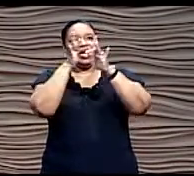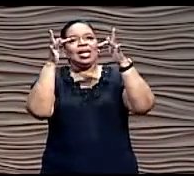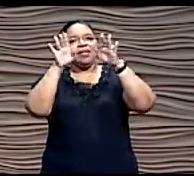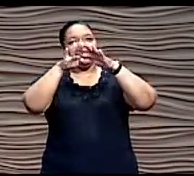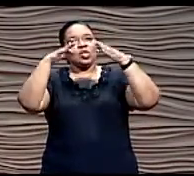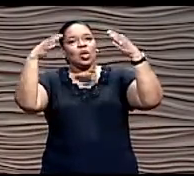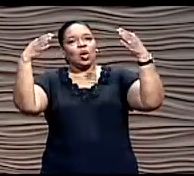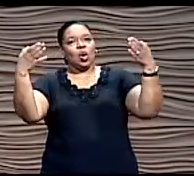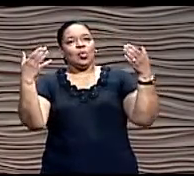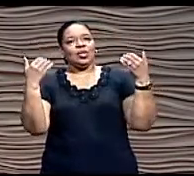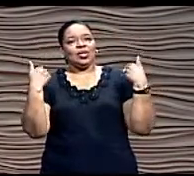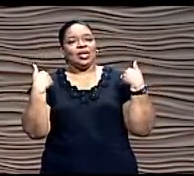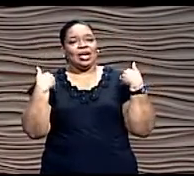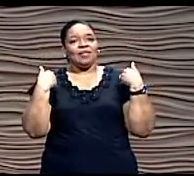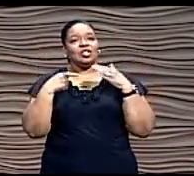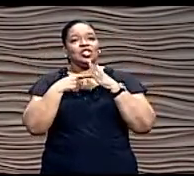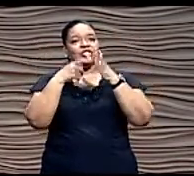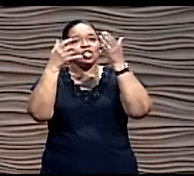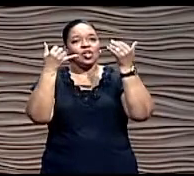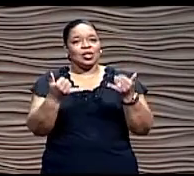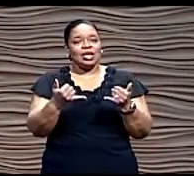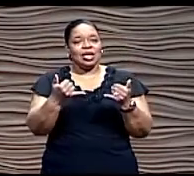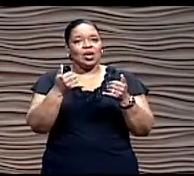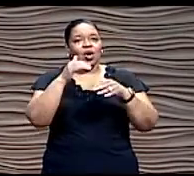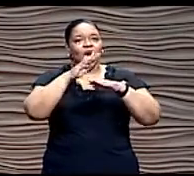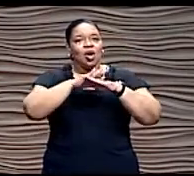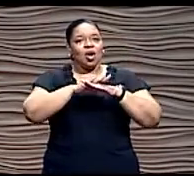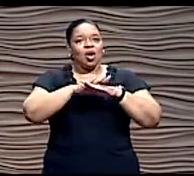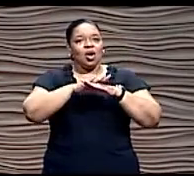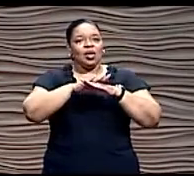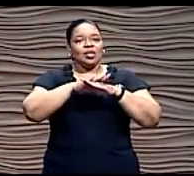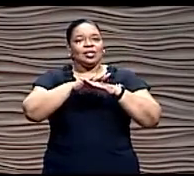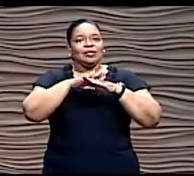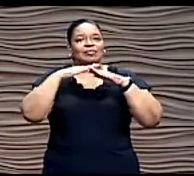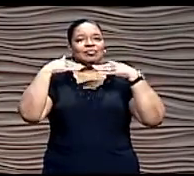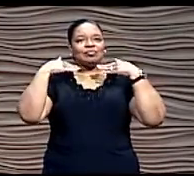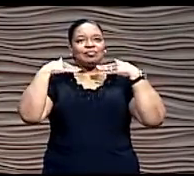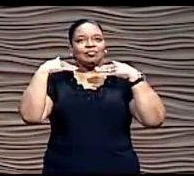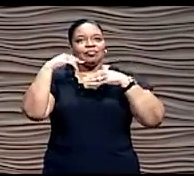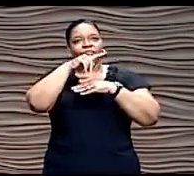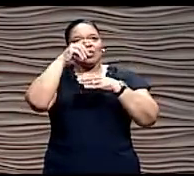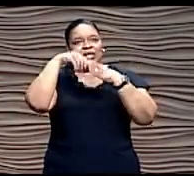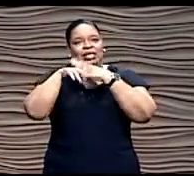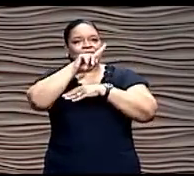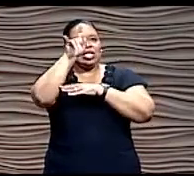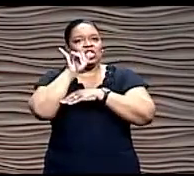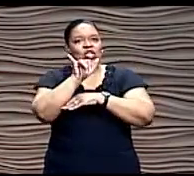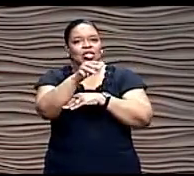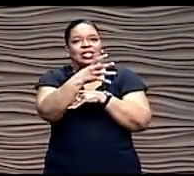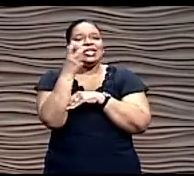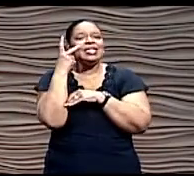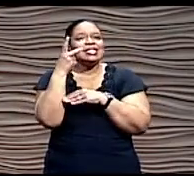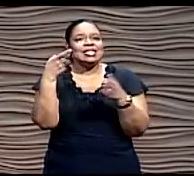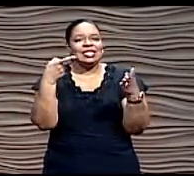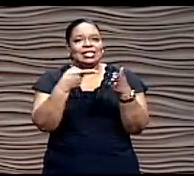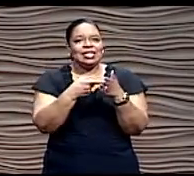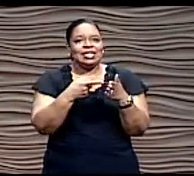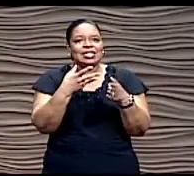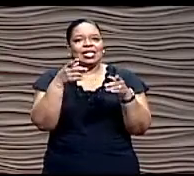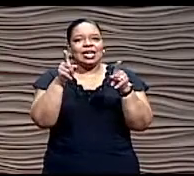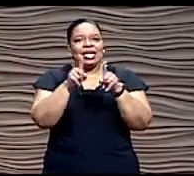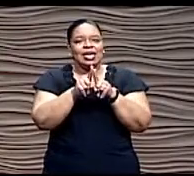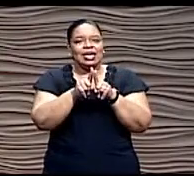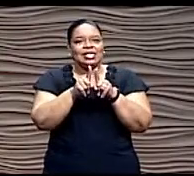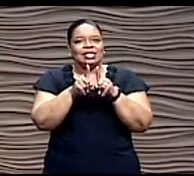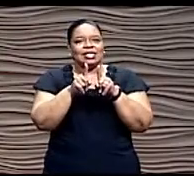lightning show upon the bosoms of eternity, and a summer thunderstorm as he sees the